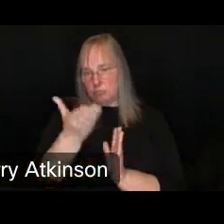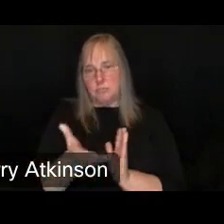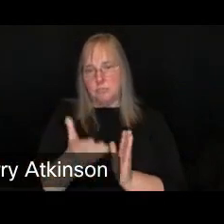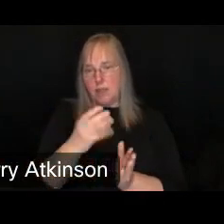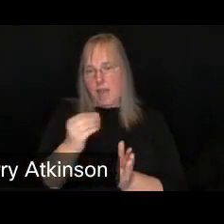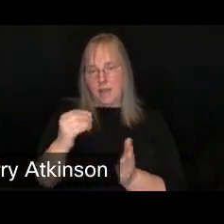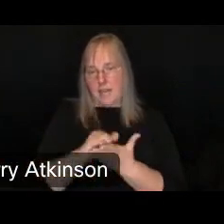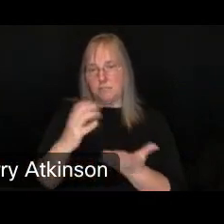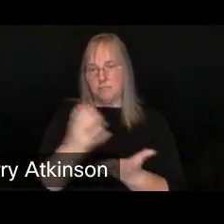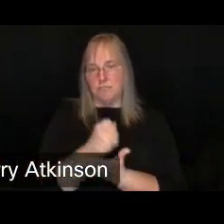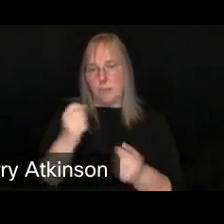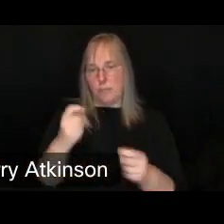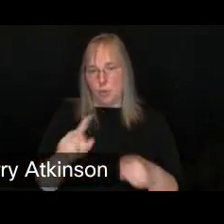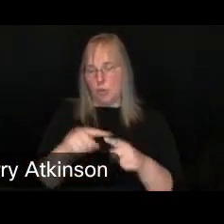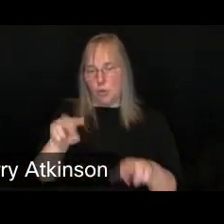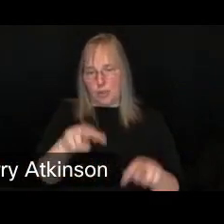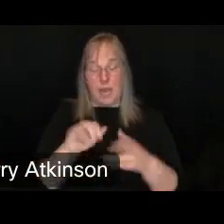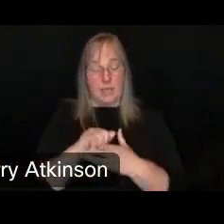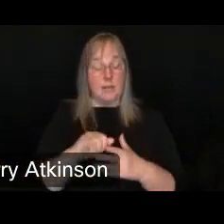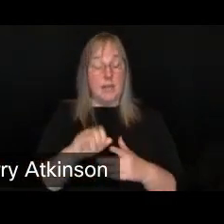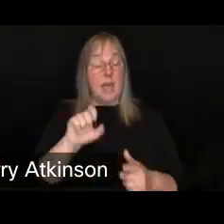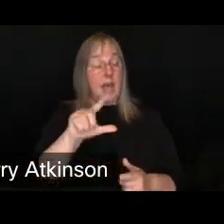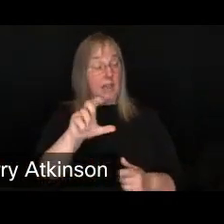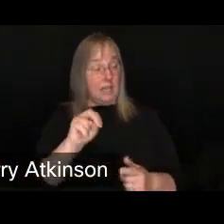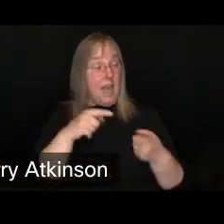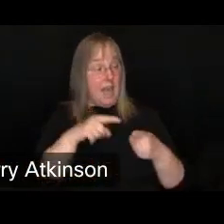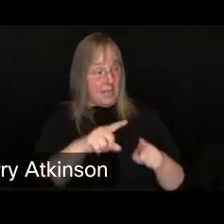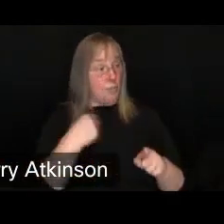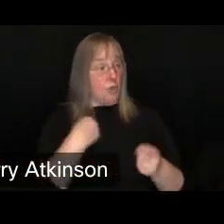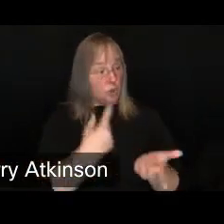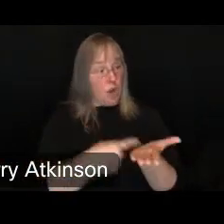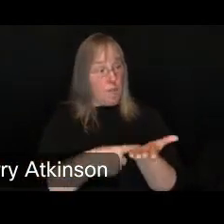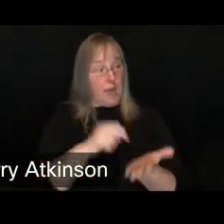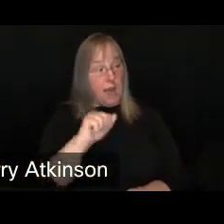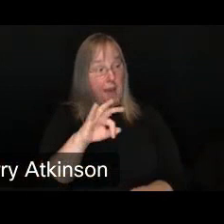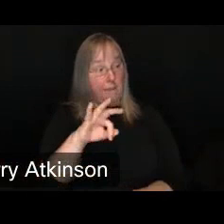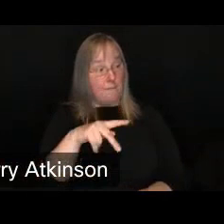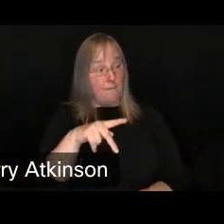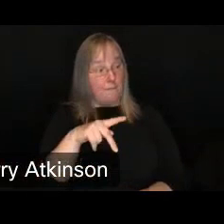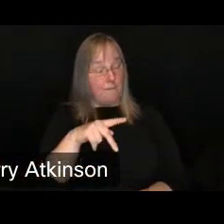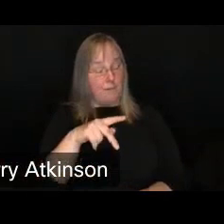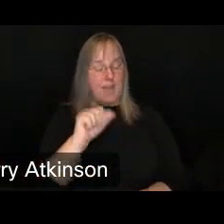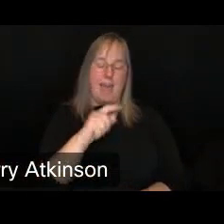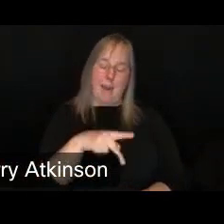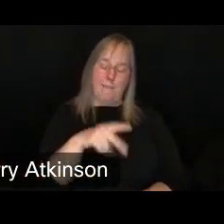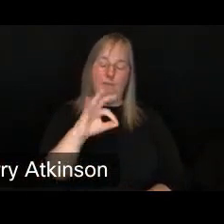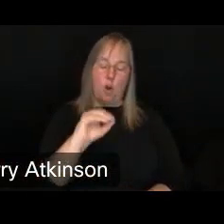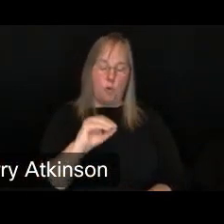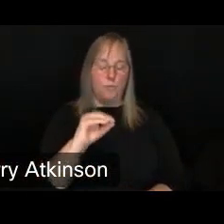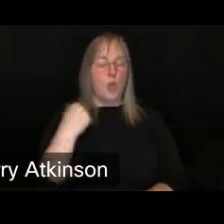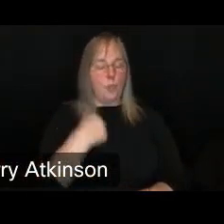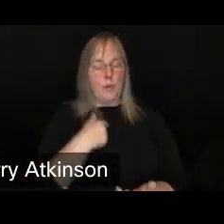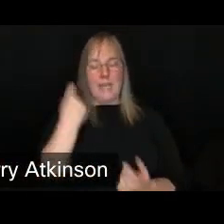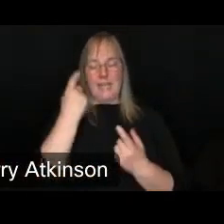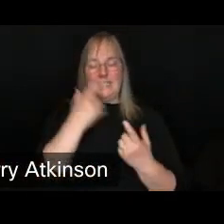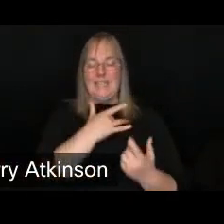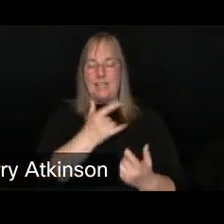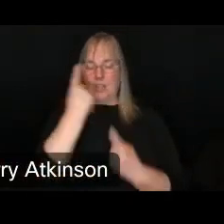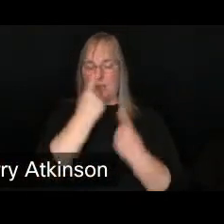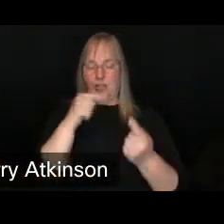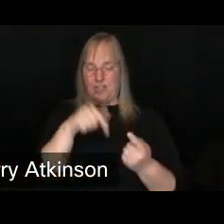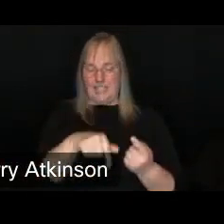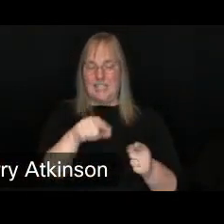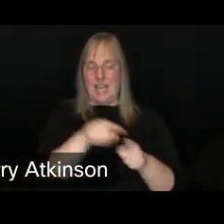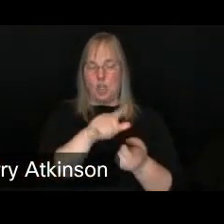thing to look at, as we're talking about AFO, we tend to think of this in terms of being a school issue, but it's really